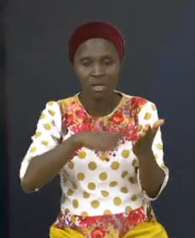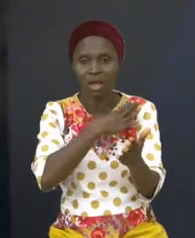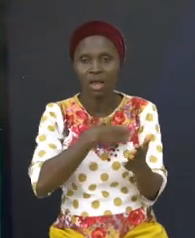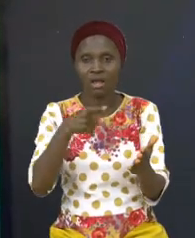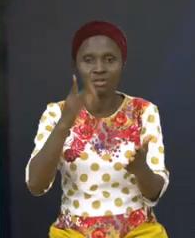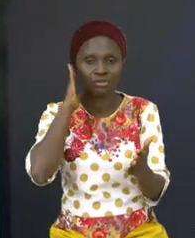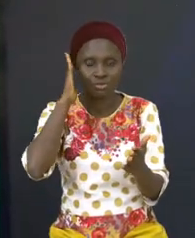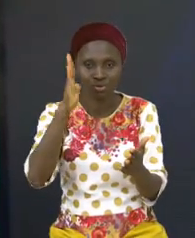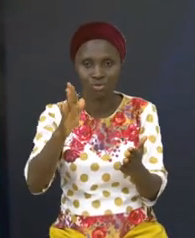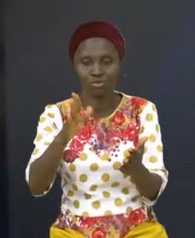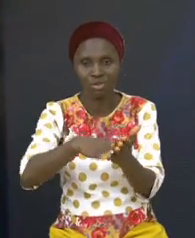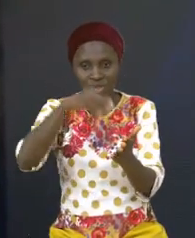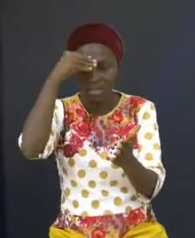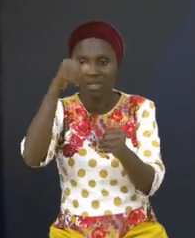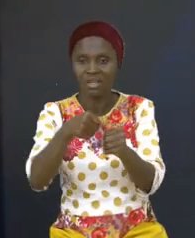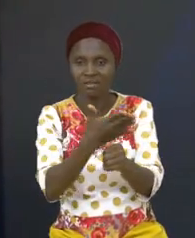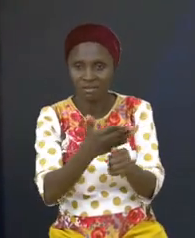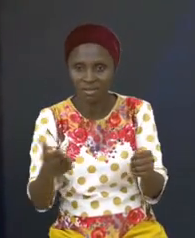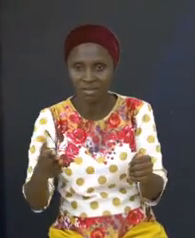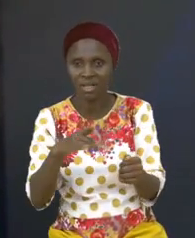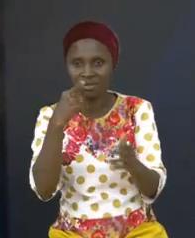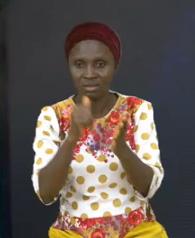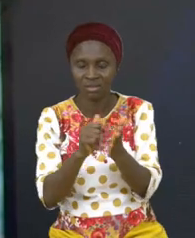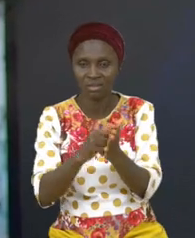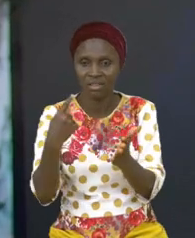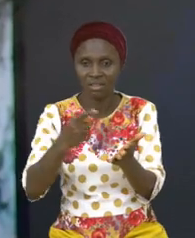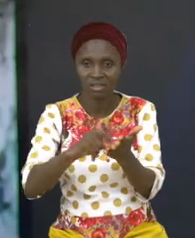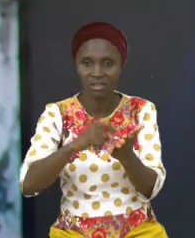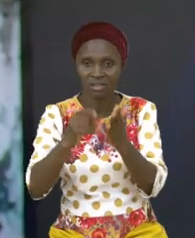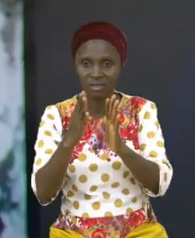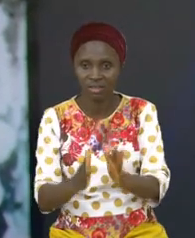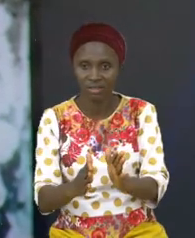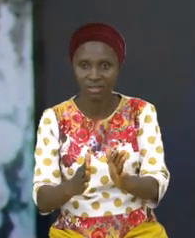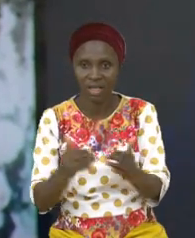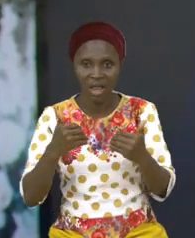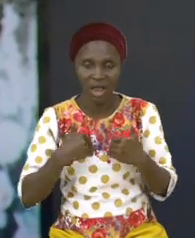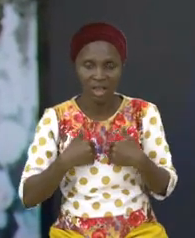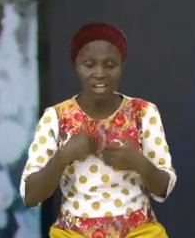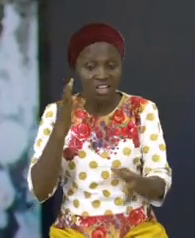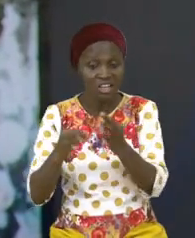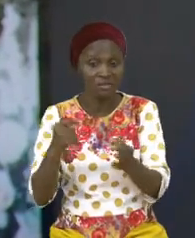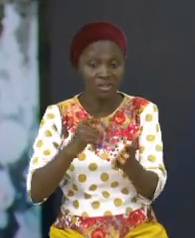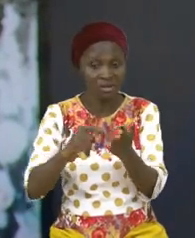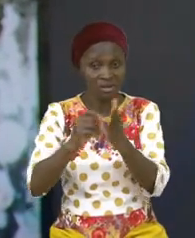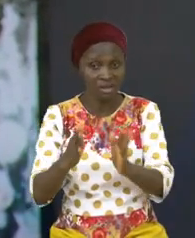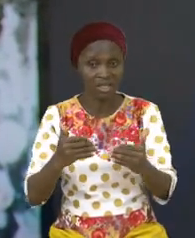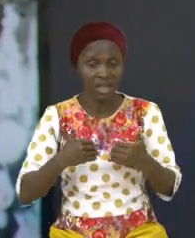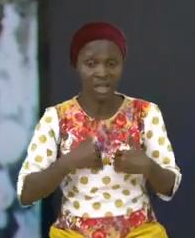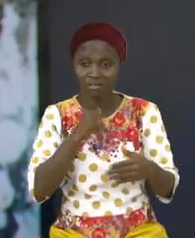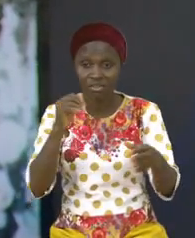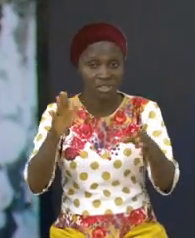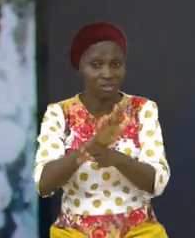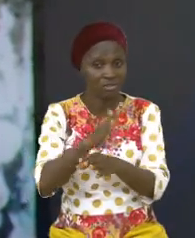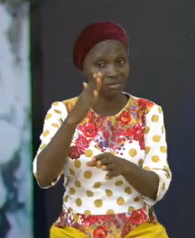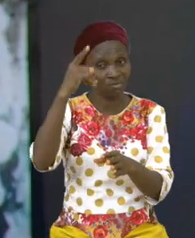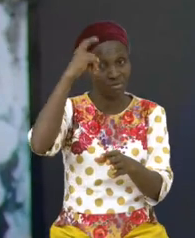see if the writer, if the author has enough wisdom to write this